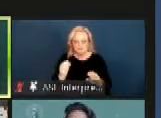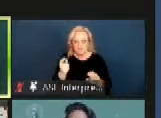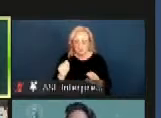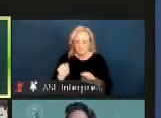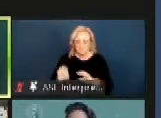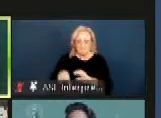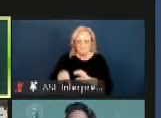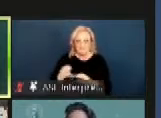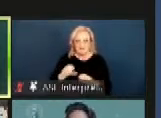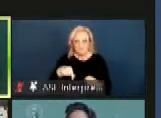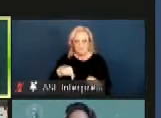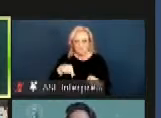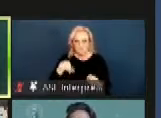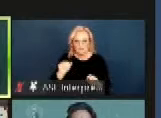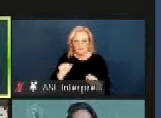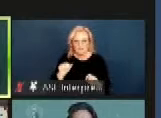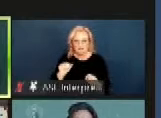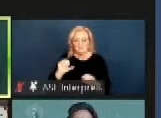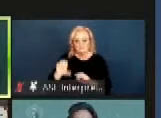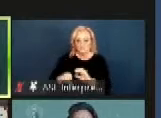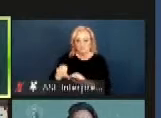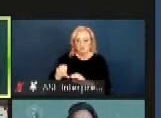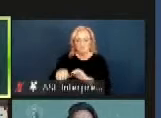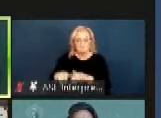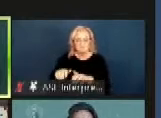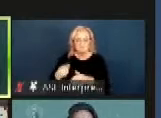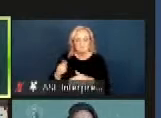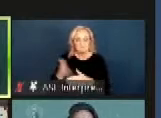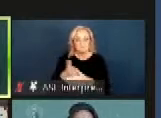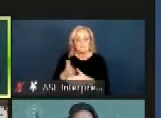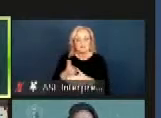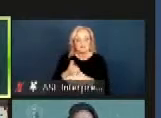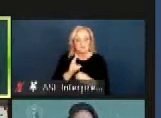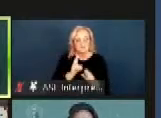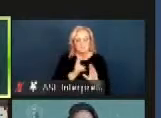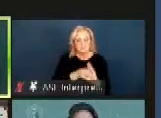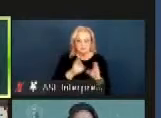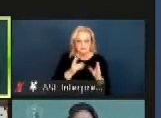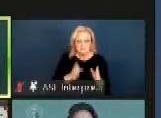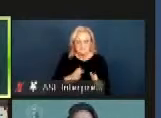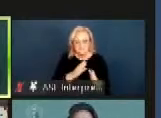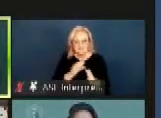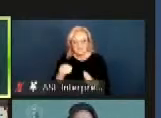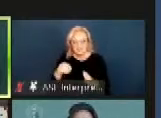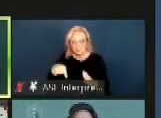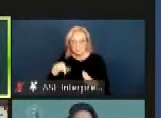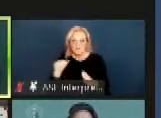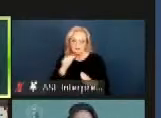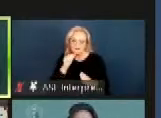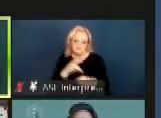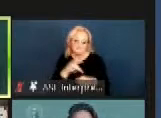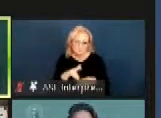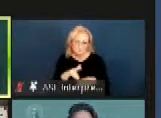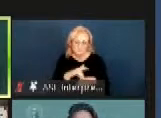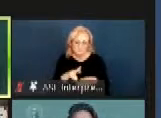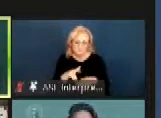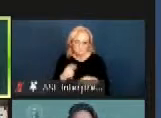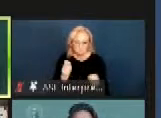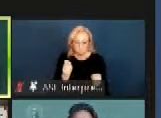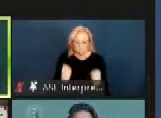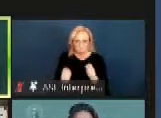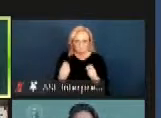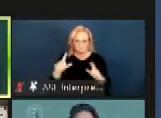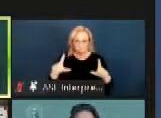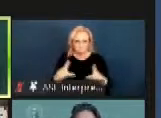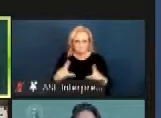share the links to the materials, but chat between participants and Q&A is not available. You can adjust your view to make the presentation